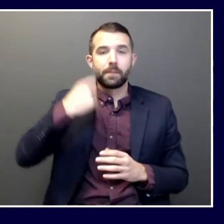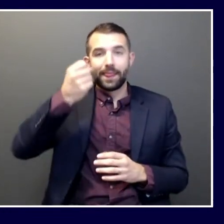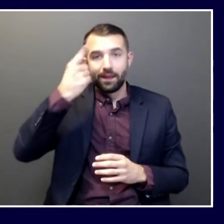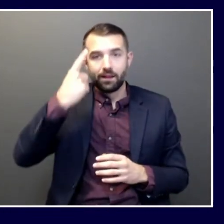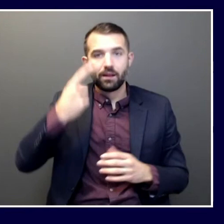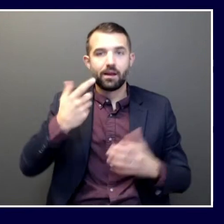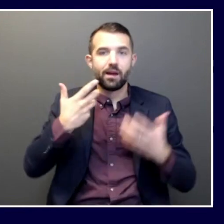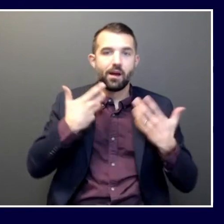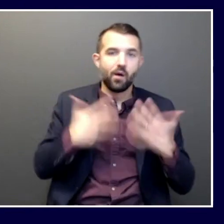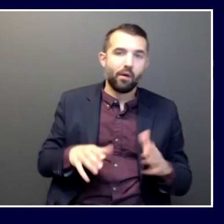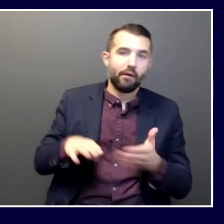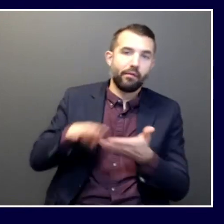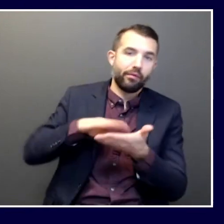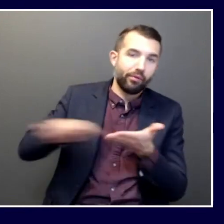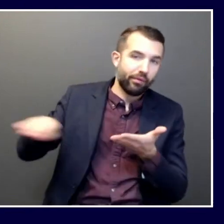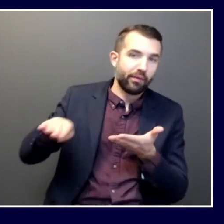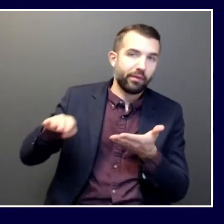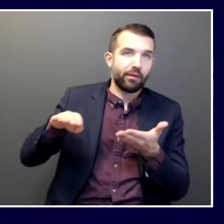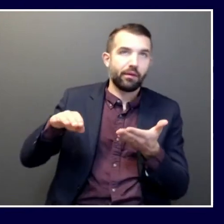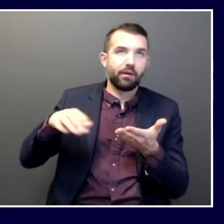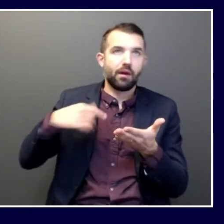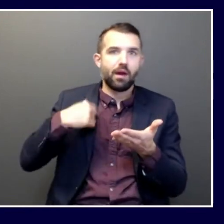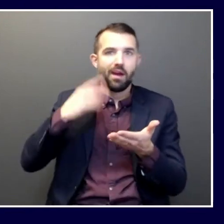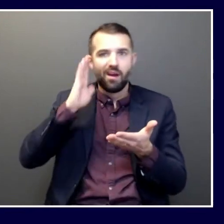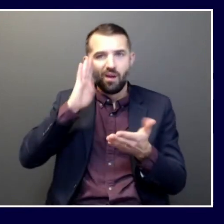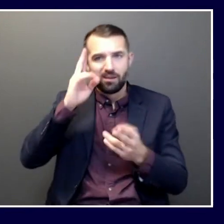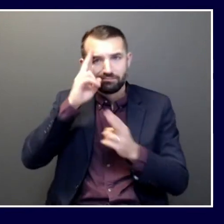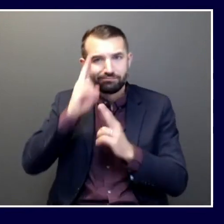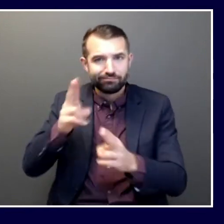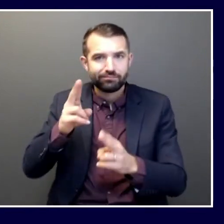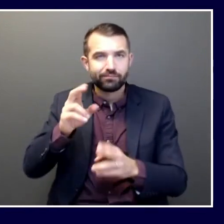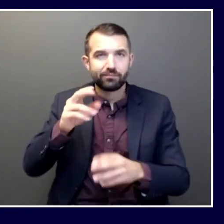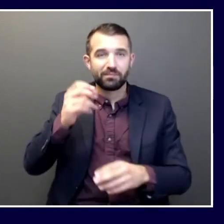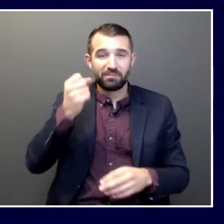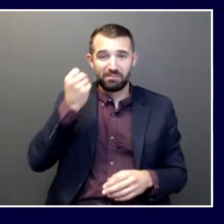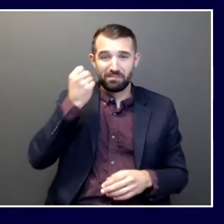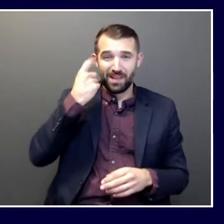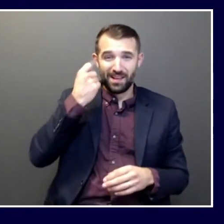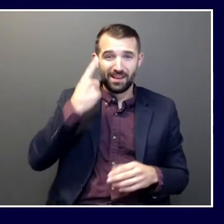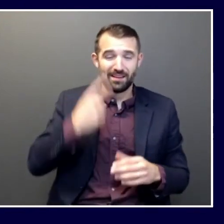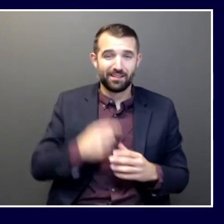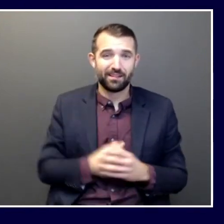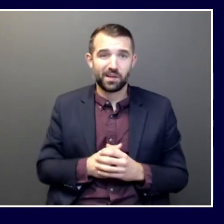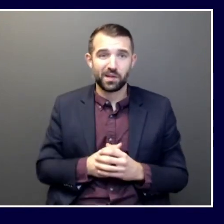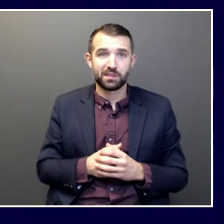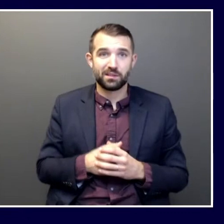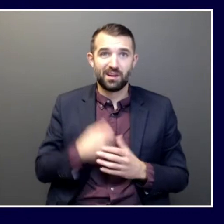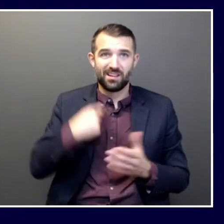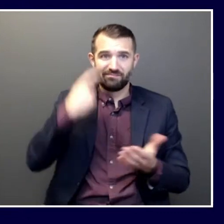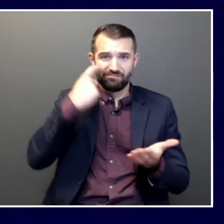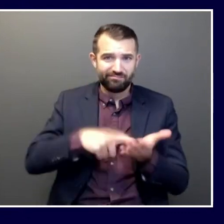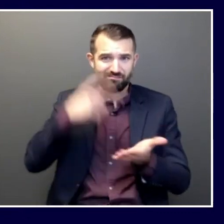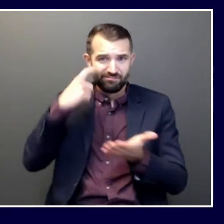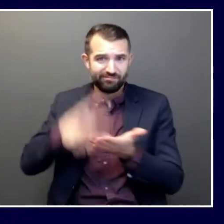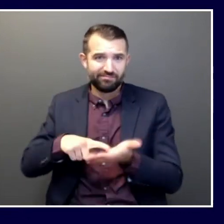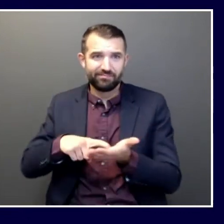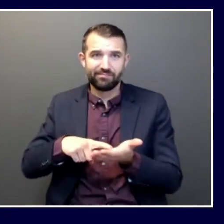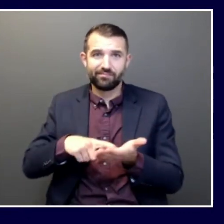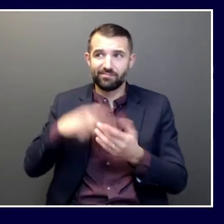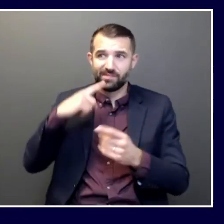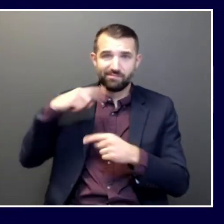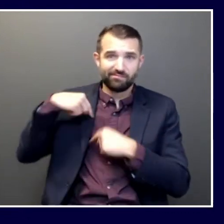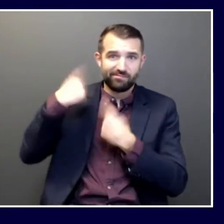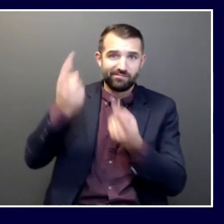to treat it with respect. But the other thing that's been compelling to me, David, is in the past couple of weeks, couple of